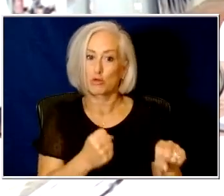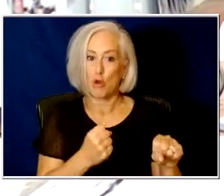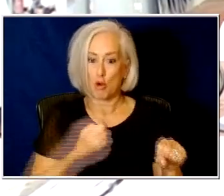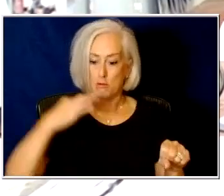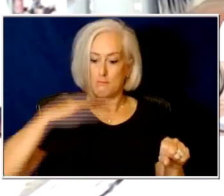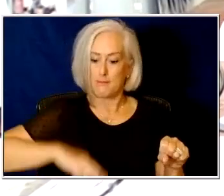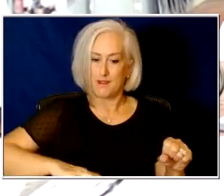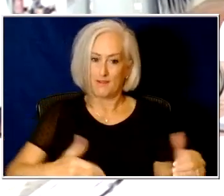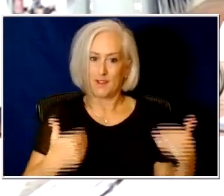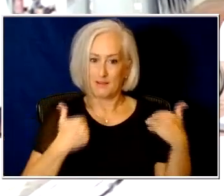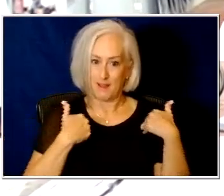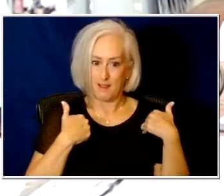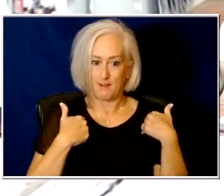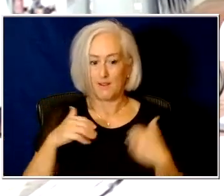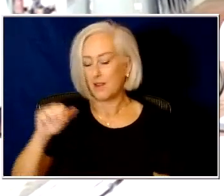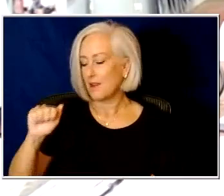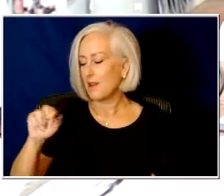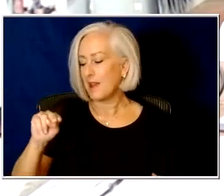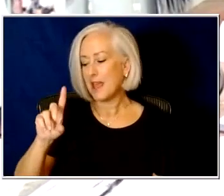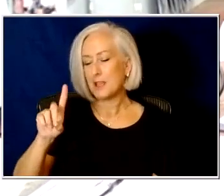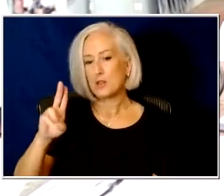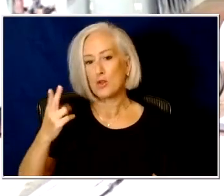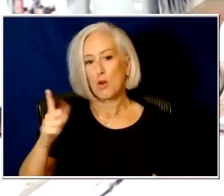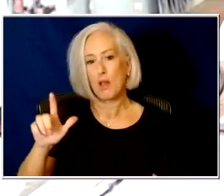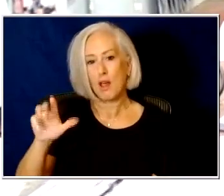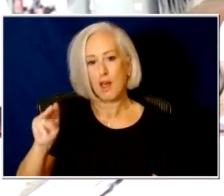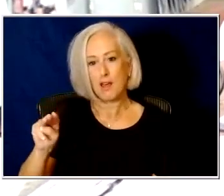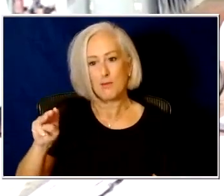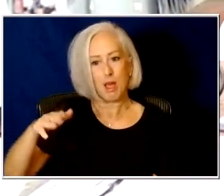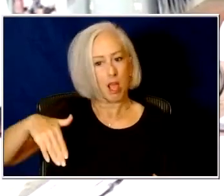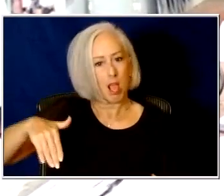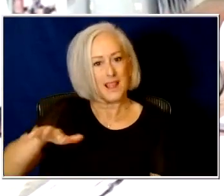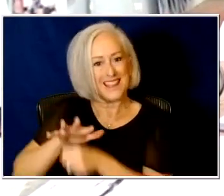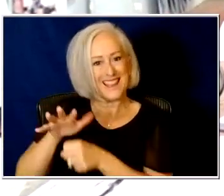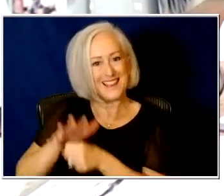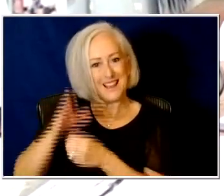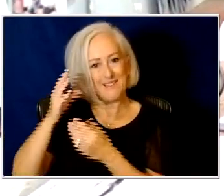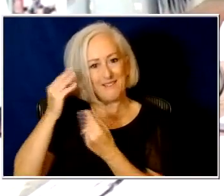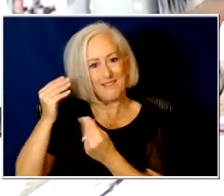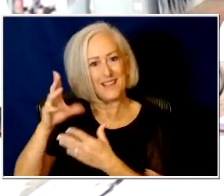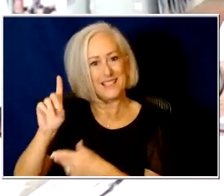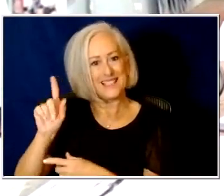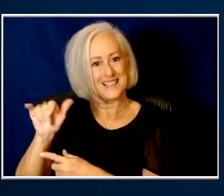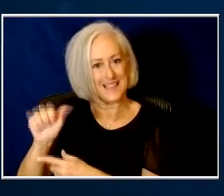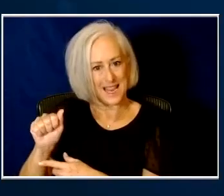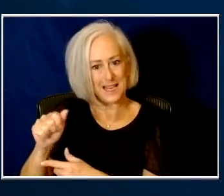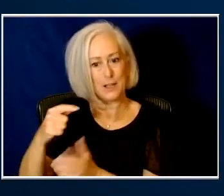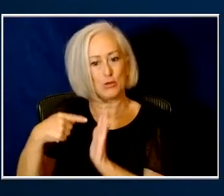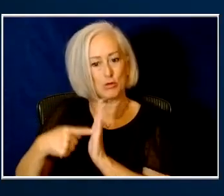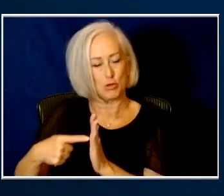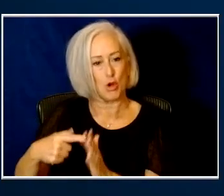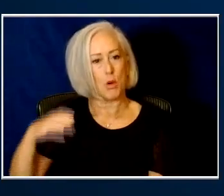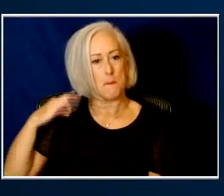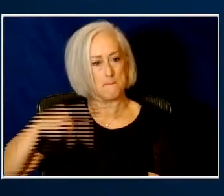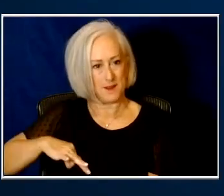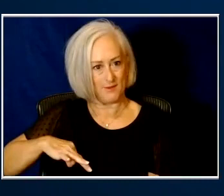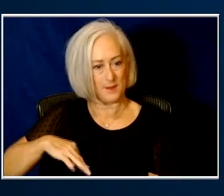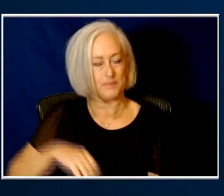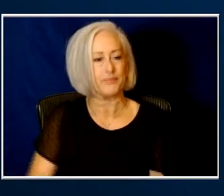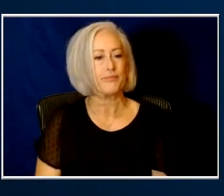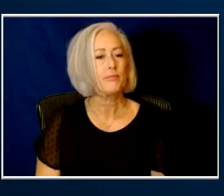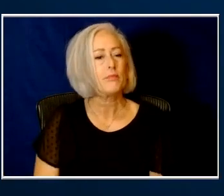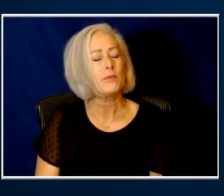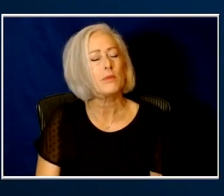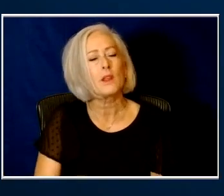benefits. Whereas in Aduhelm, we maybe just don't have that data yet that the clinical benefits are there. So Jeff, who's likely to benefit